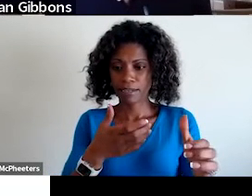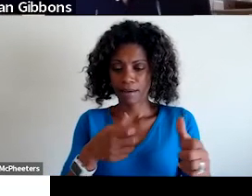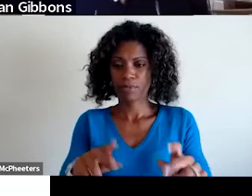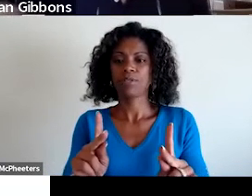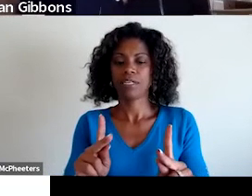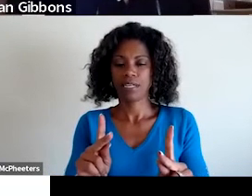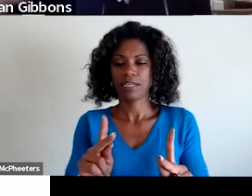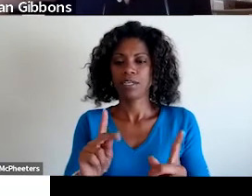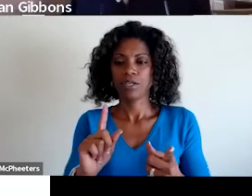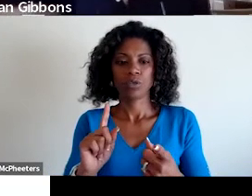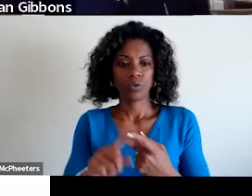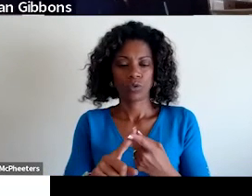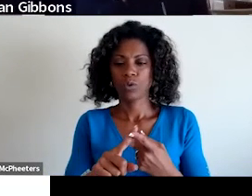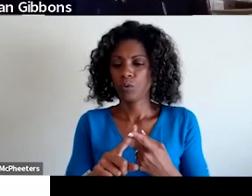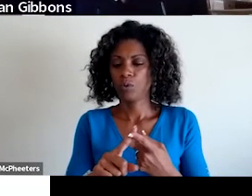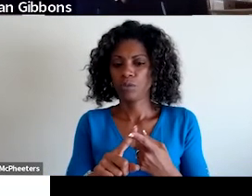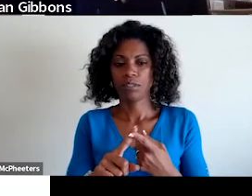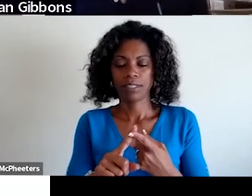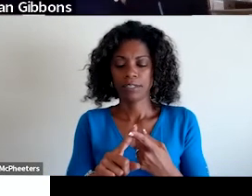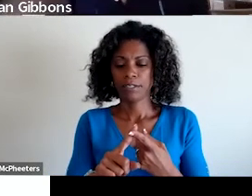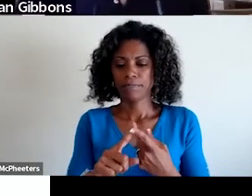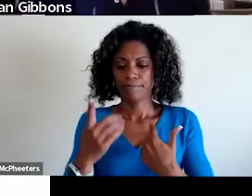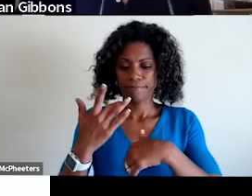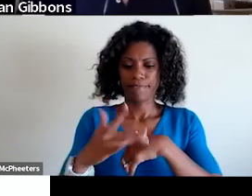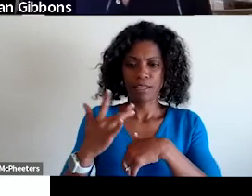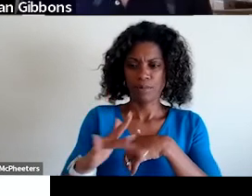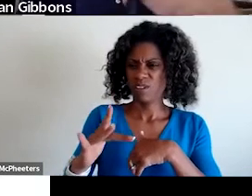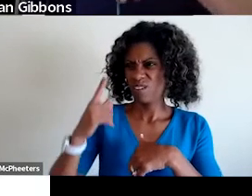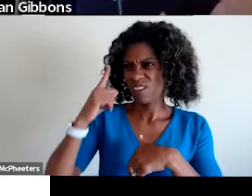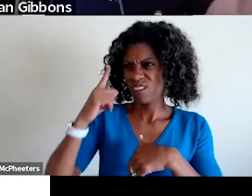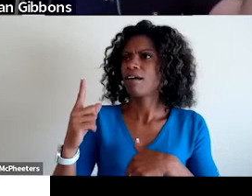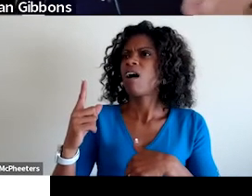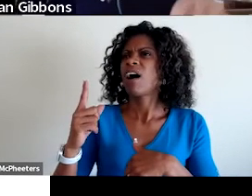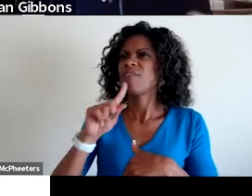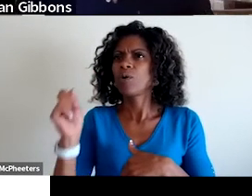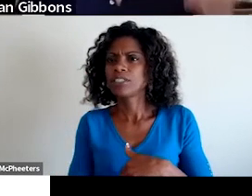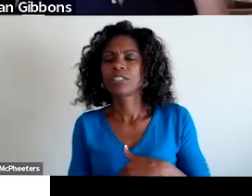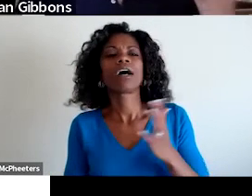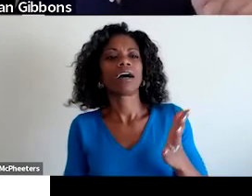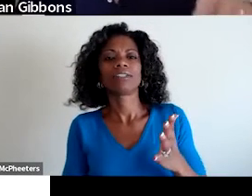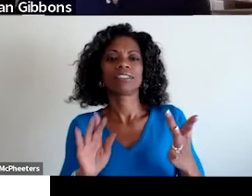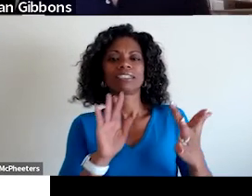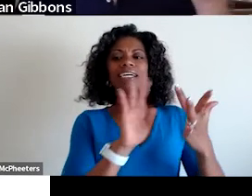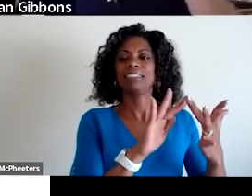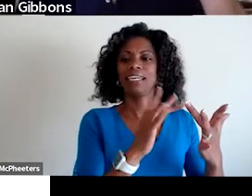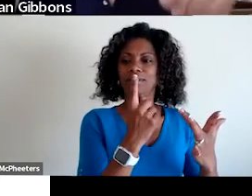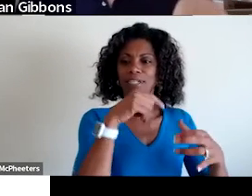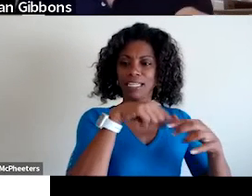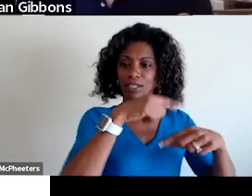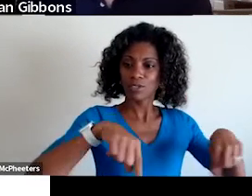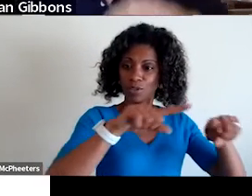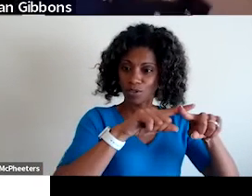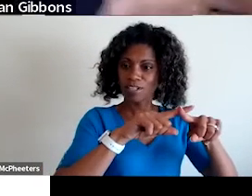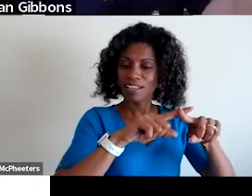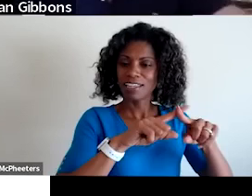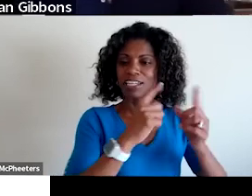channel that's available to you 24/7. So if you have that question that's burning on a Tuesday afternoon, chances are one of your friends in that circle is going to be able to help you or steer you in the right